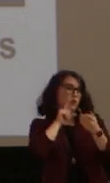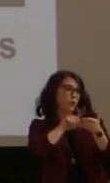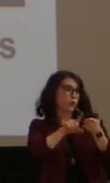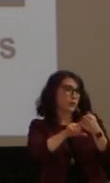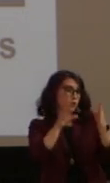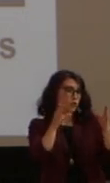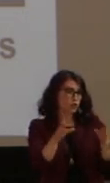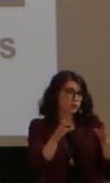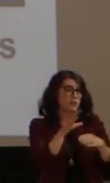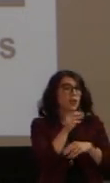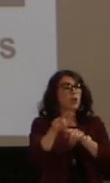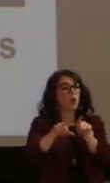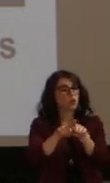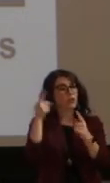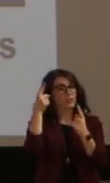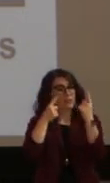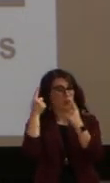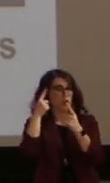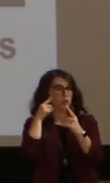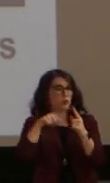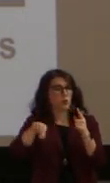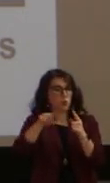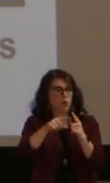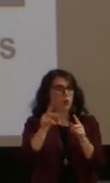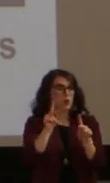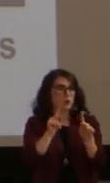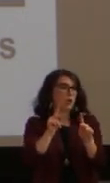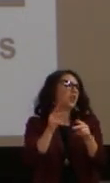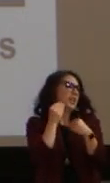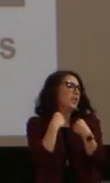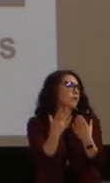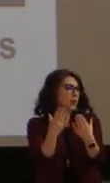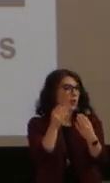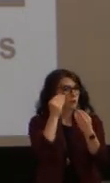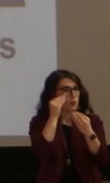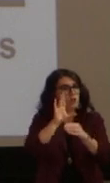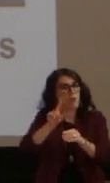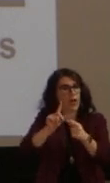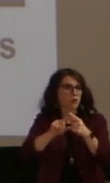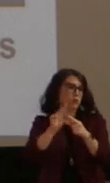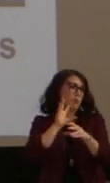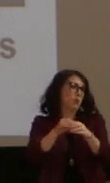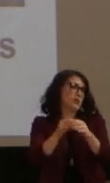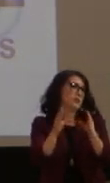and considerations for those for returning information to participants.